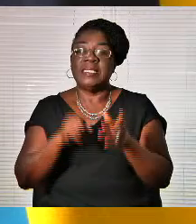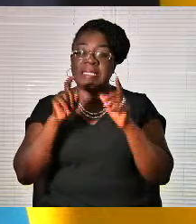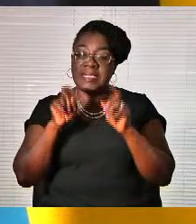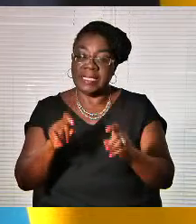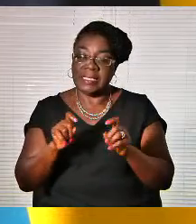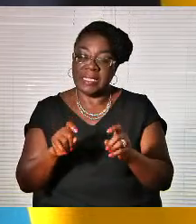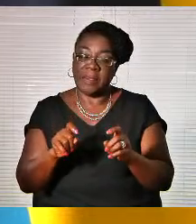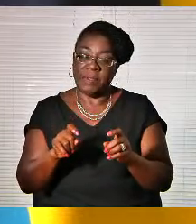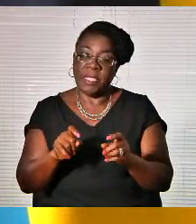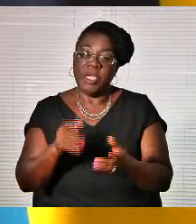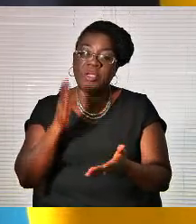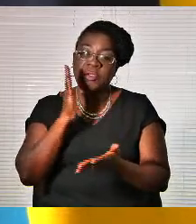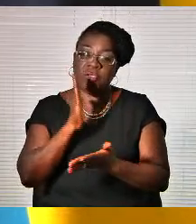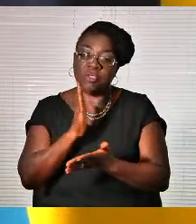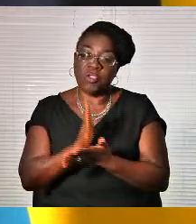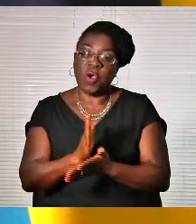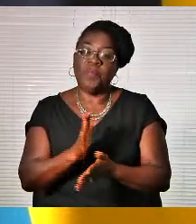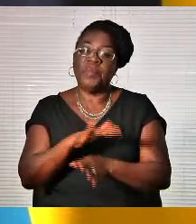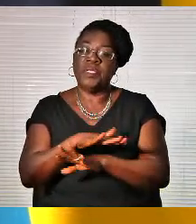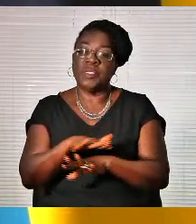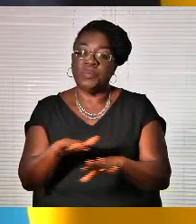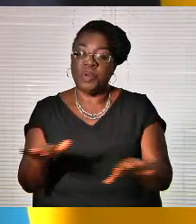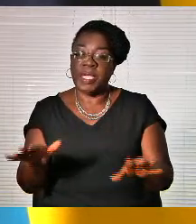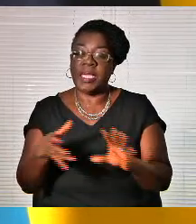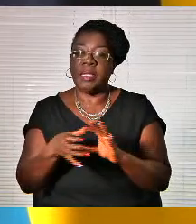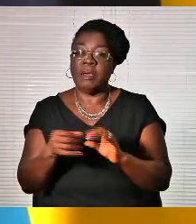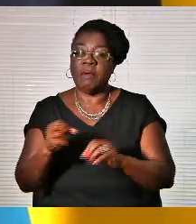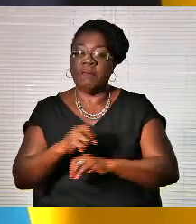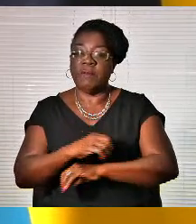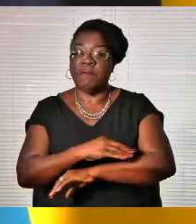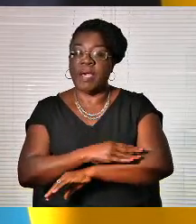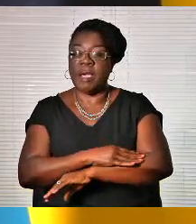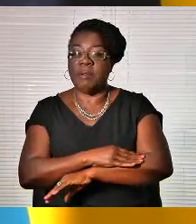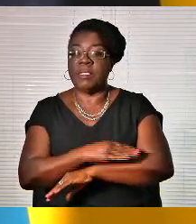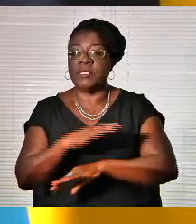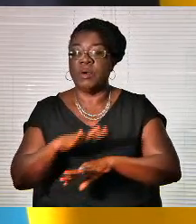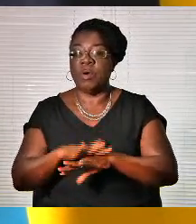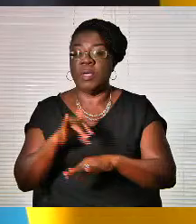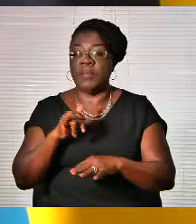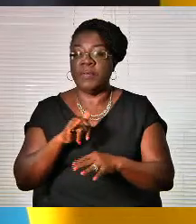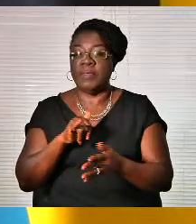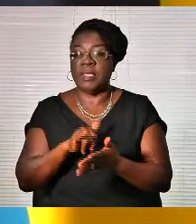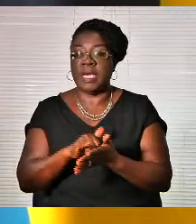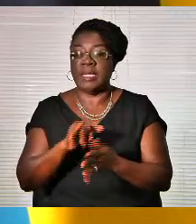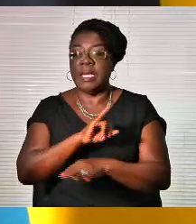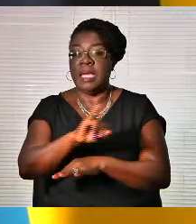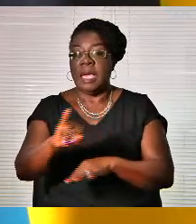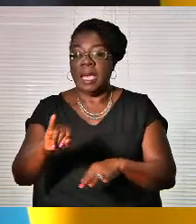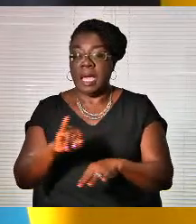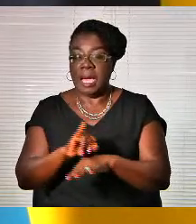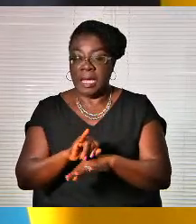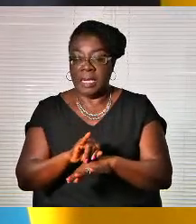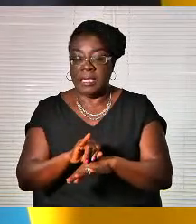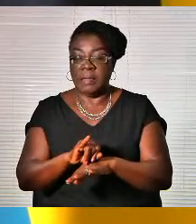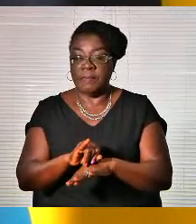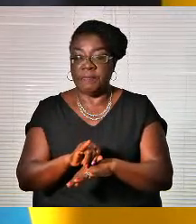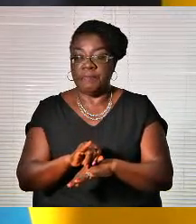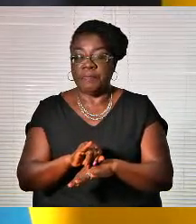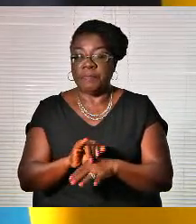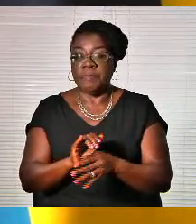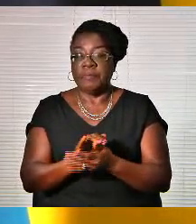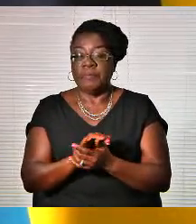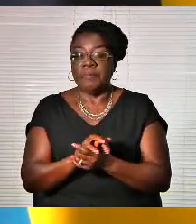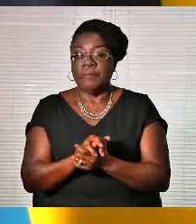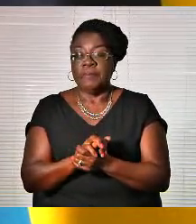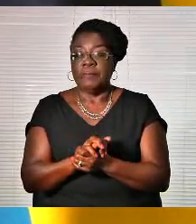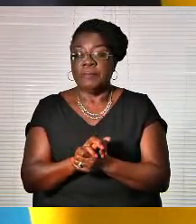the likelihood of getting increasing numbers of cases on any of our